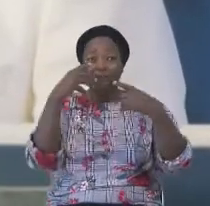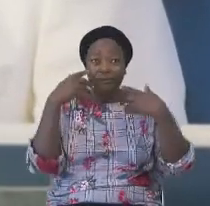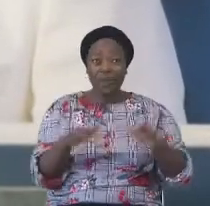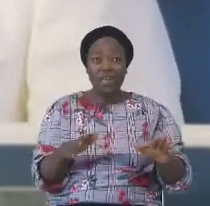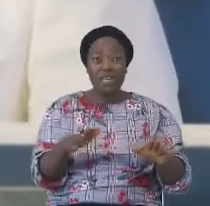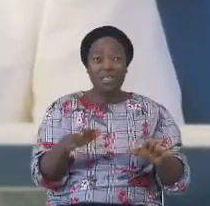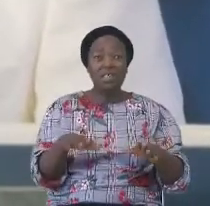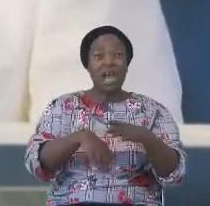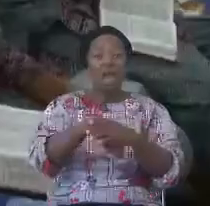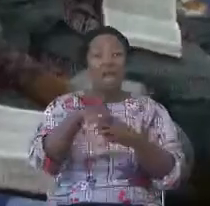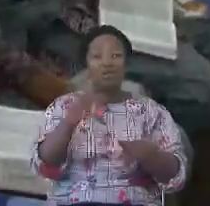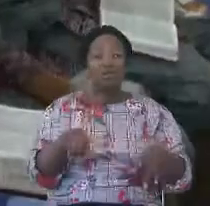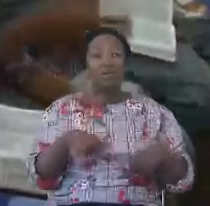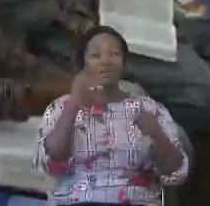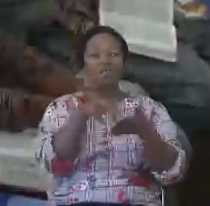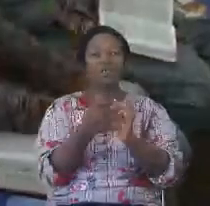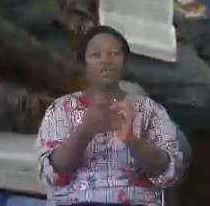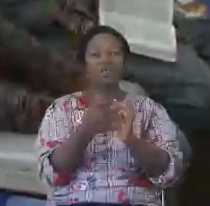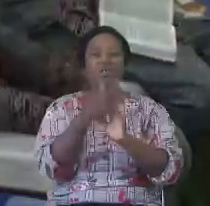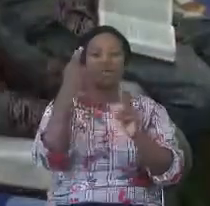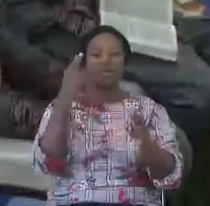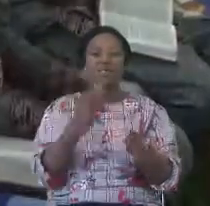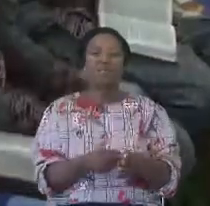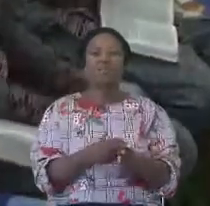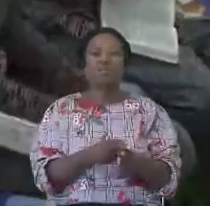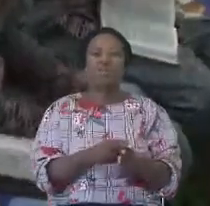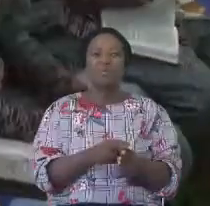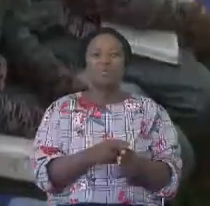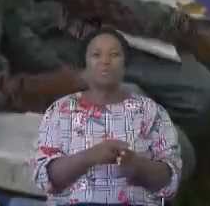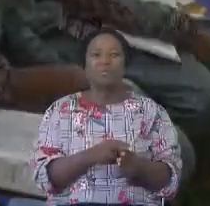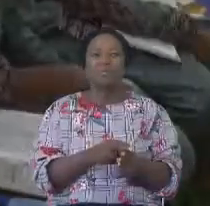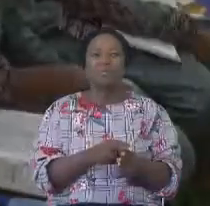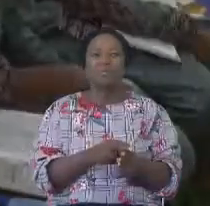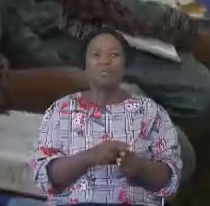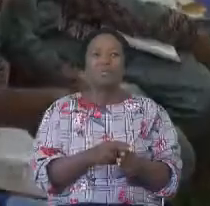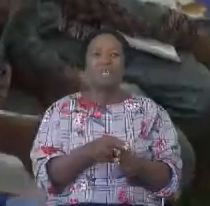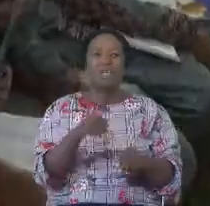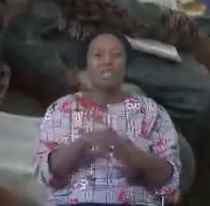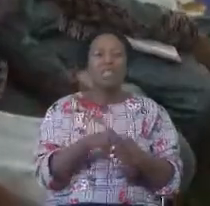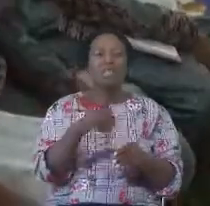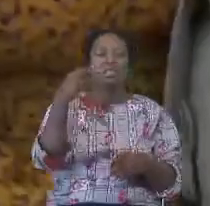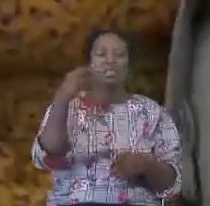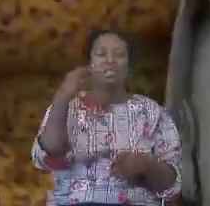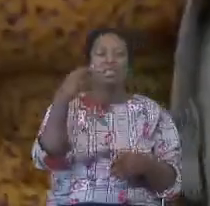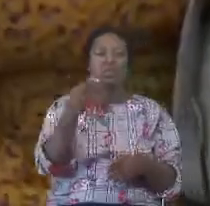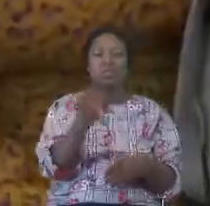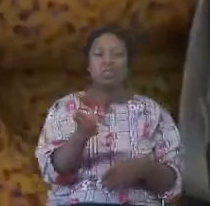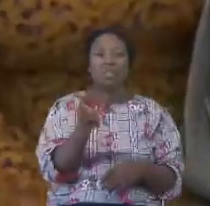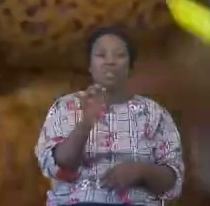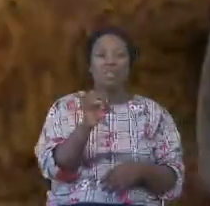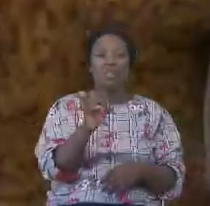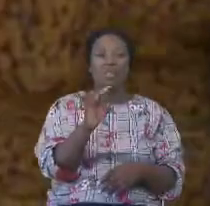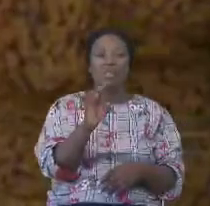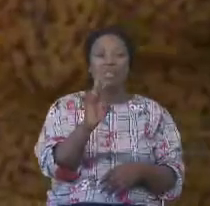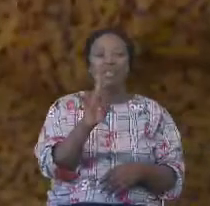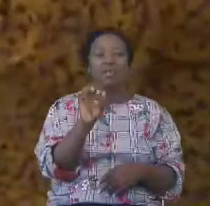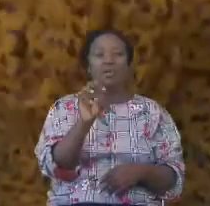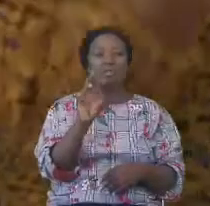cancelled, finalized, and finished out of your life in Jesus'